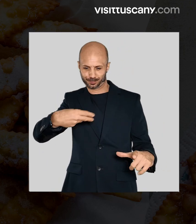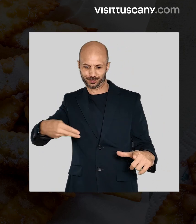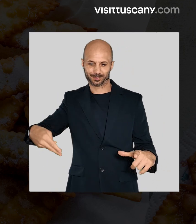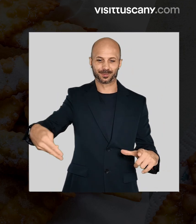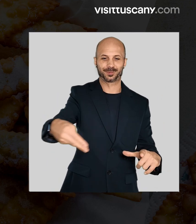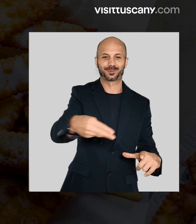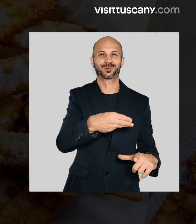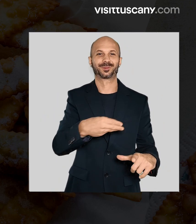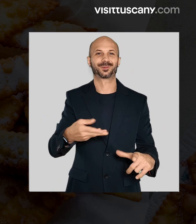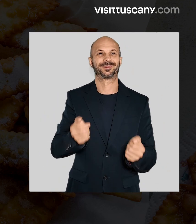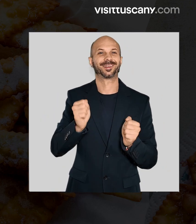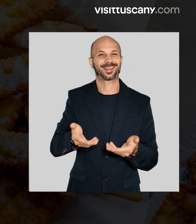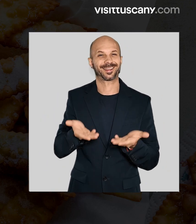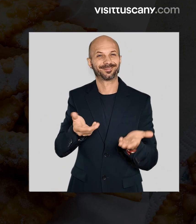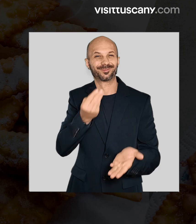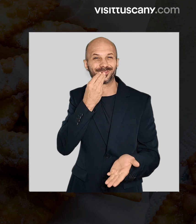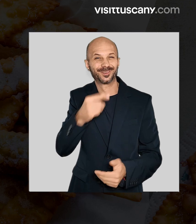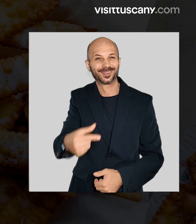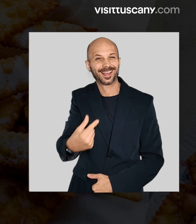Dust the cenci with sugar.